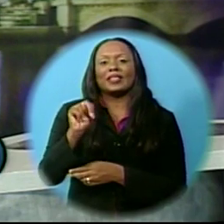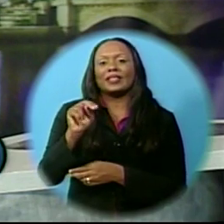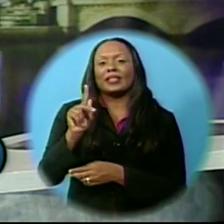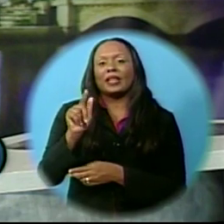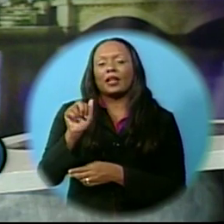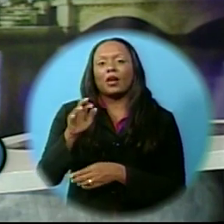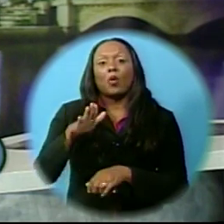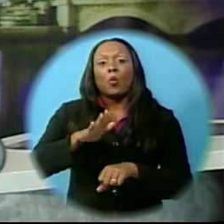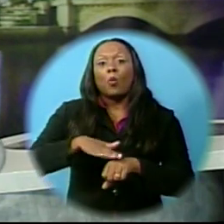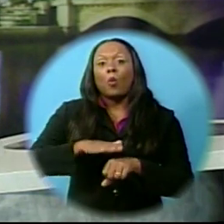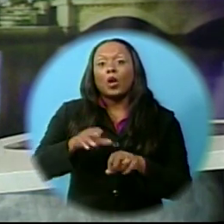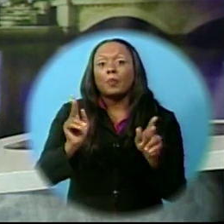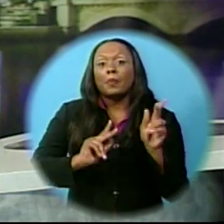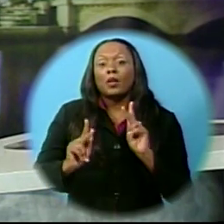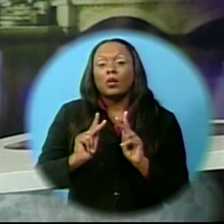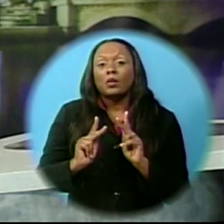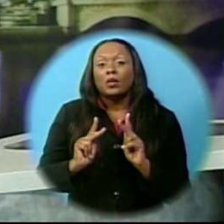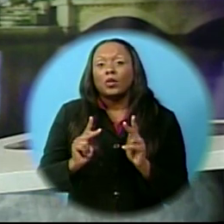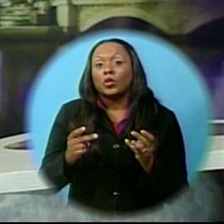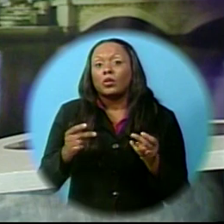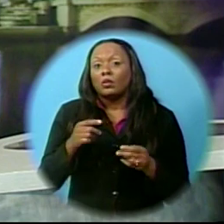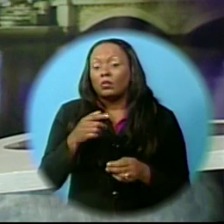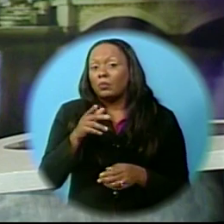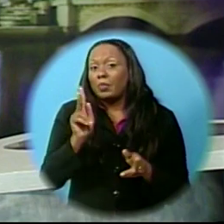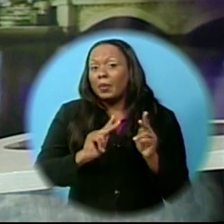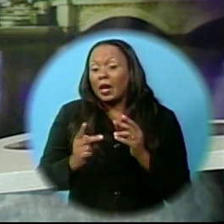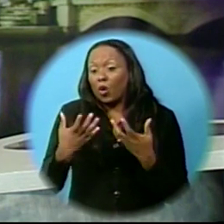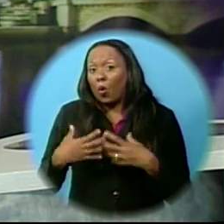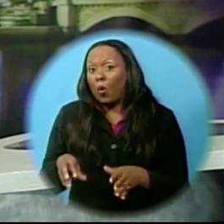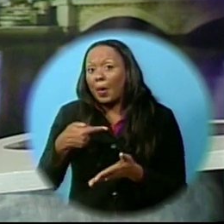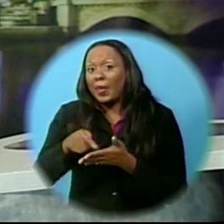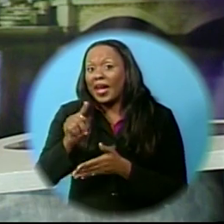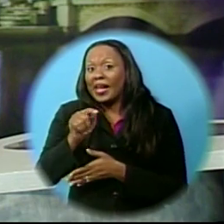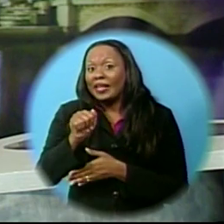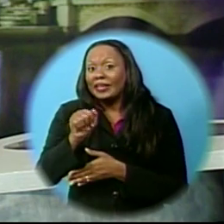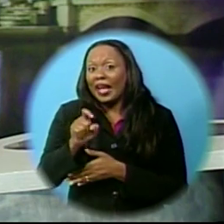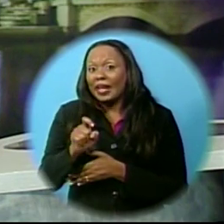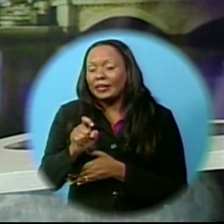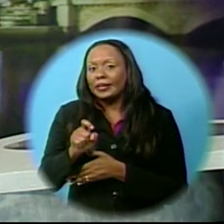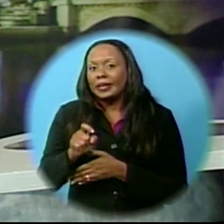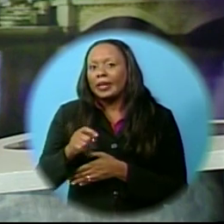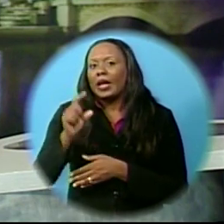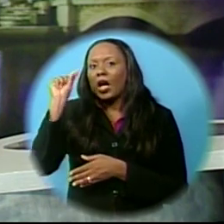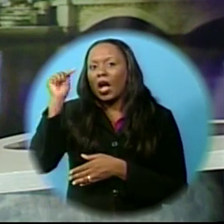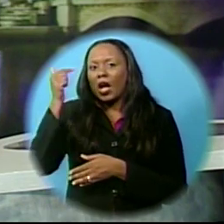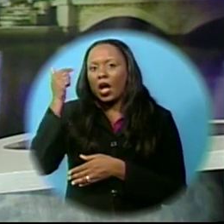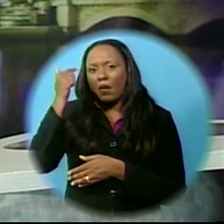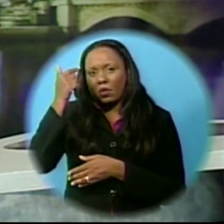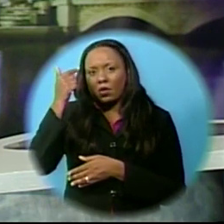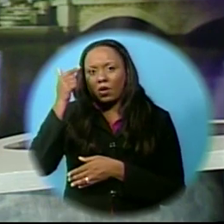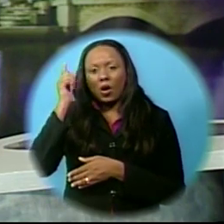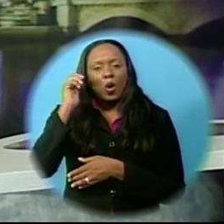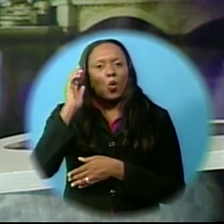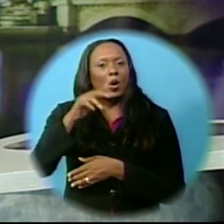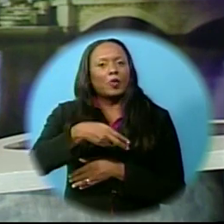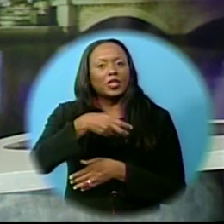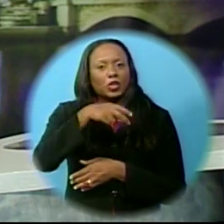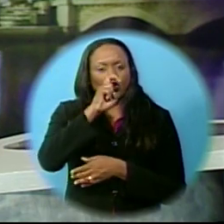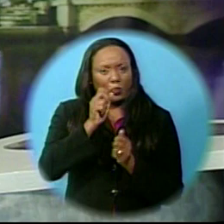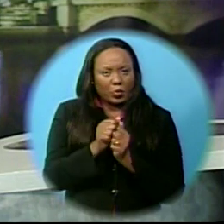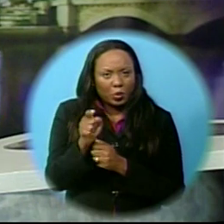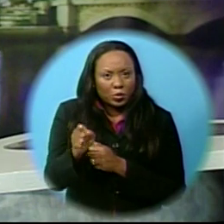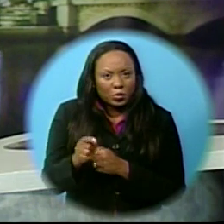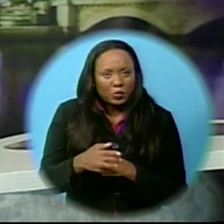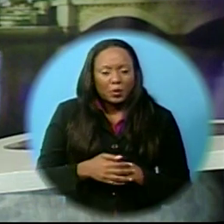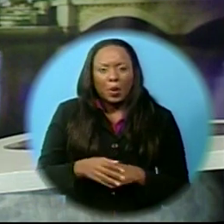all tax avoiders that government will not be dealing with them lightly. He says tax avoidance in Barbados has now reached epidemic